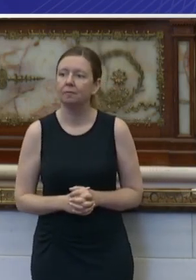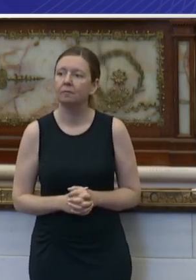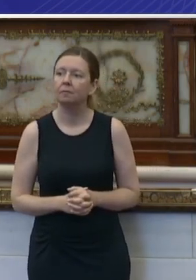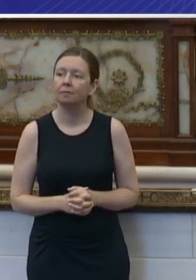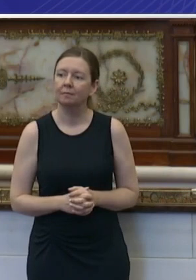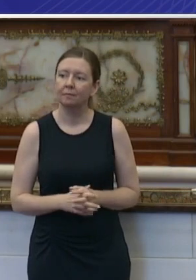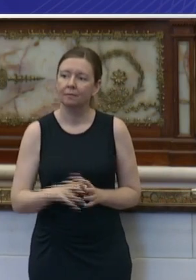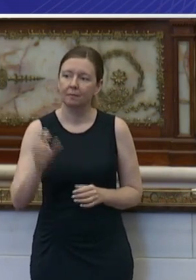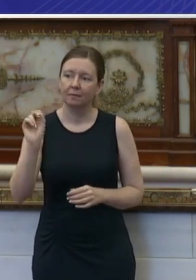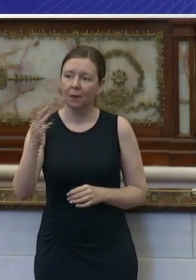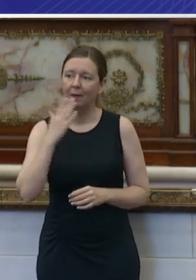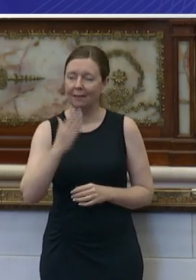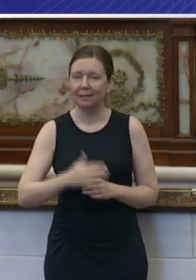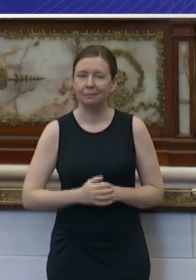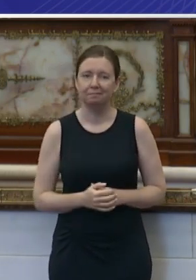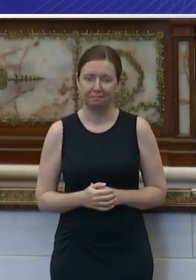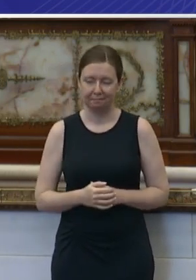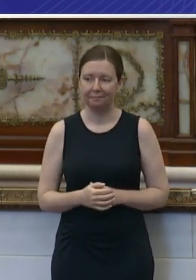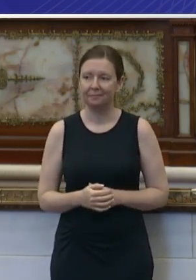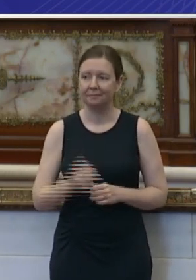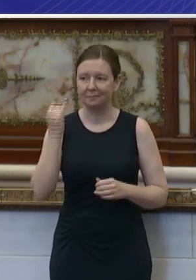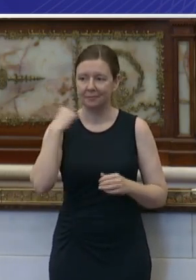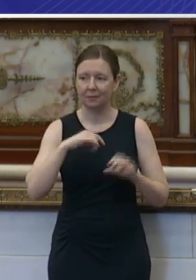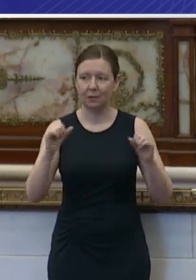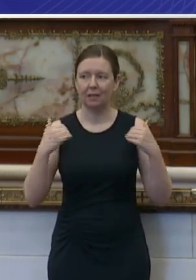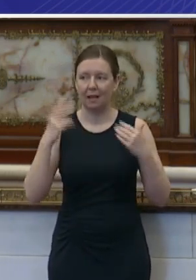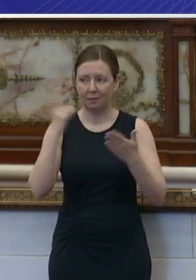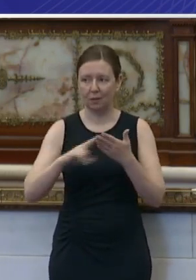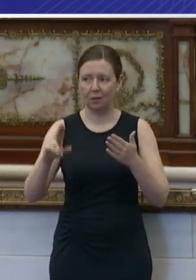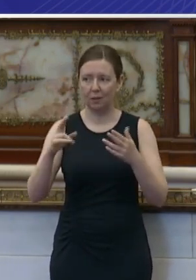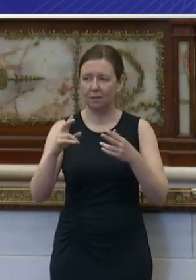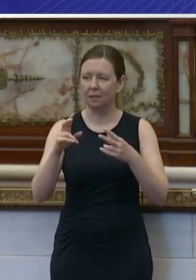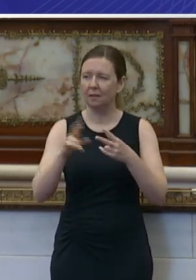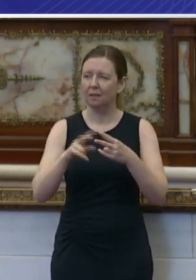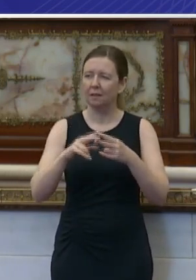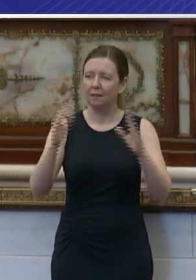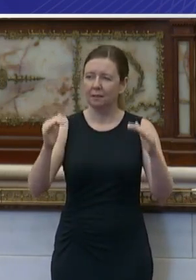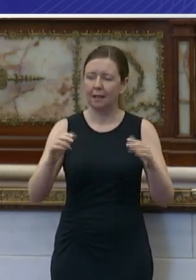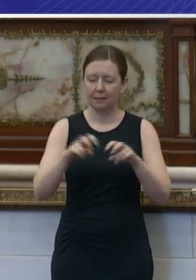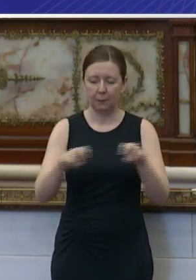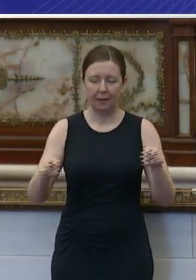Okay, thank you. If we could have the clerk call the next panel.